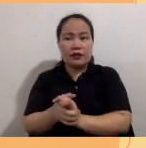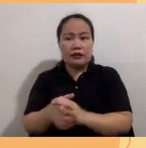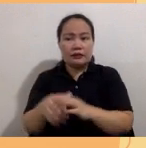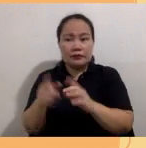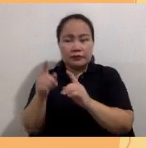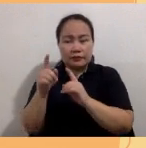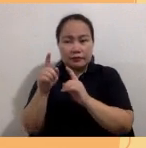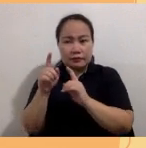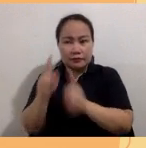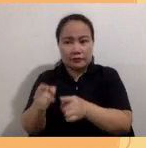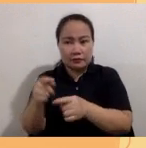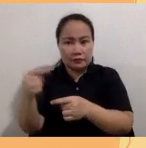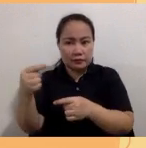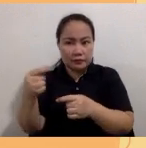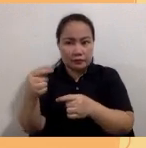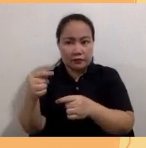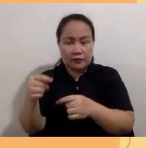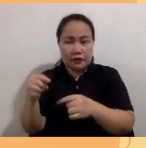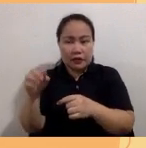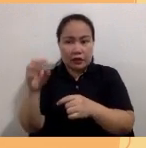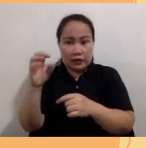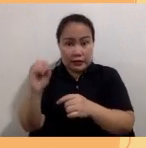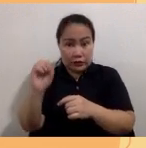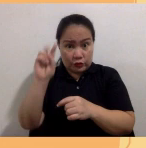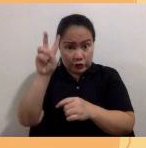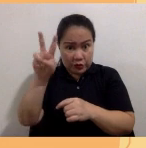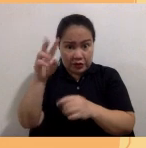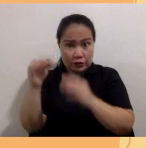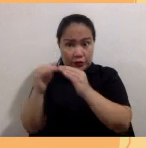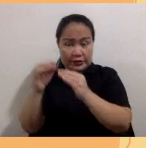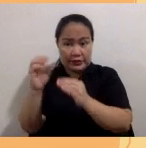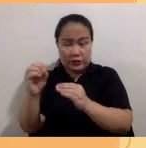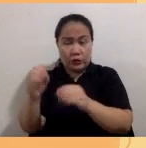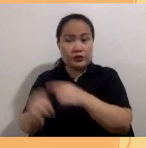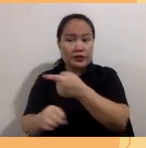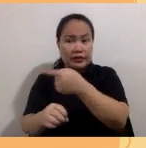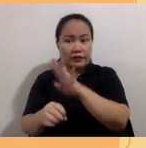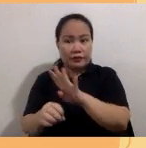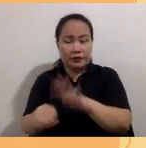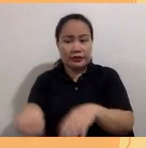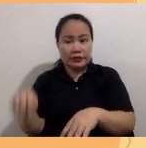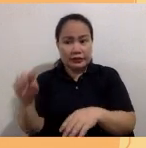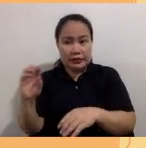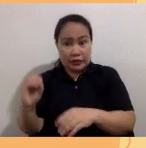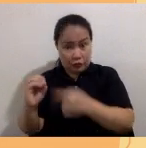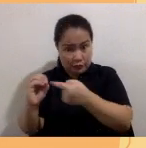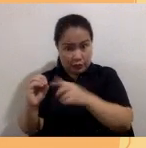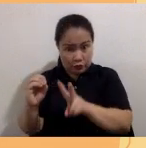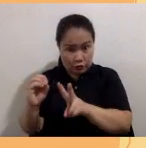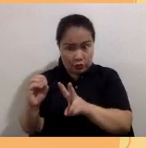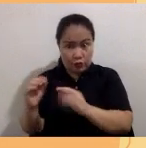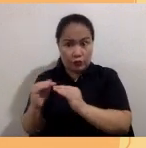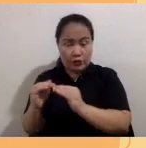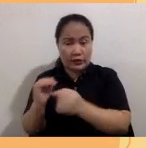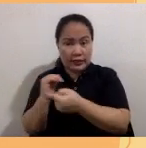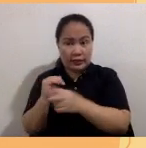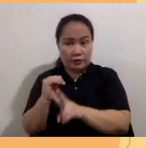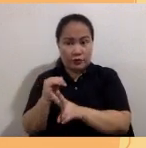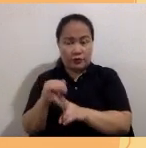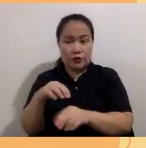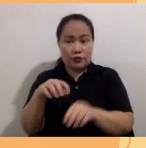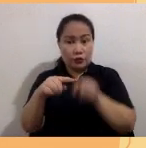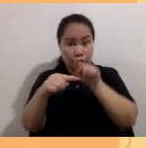our 0 squared is 0, so we will have negative 4. And then negative 2, so we will simplify. Negative